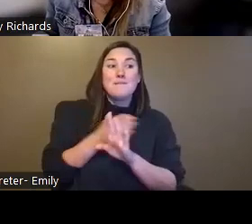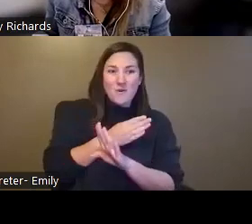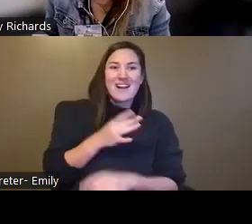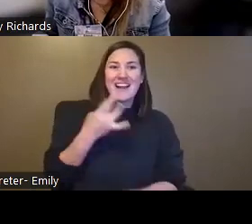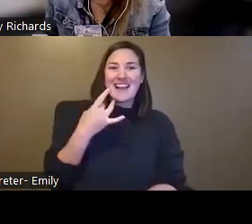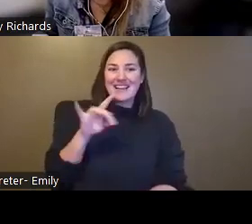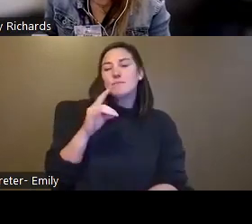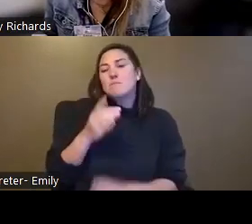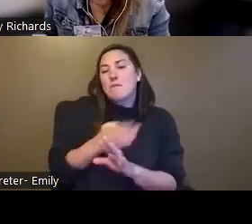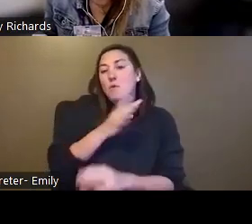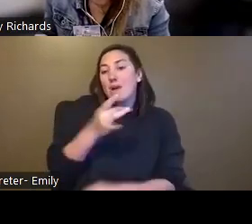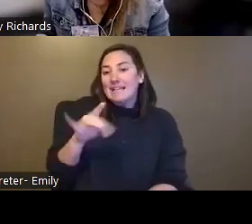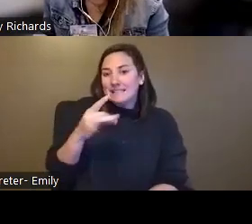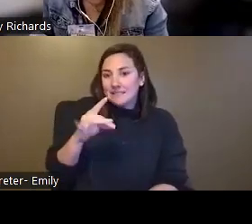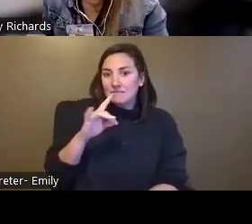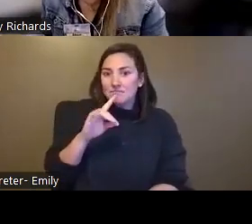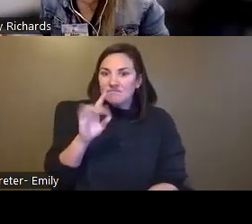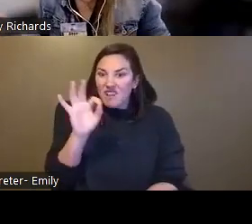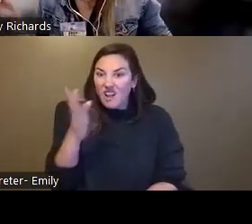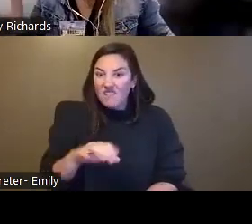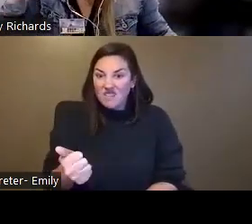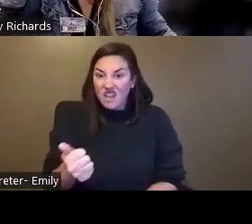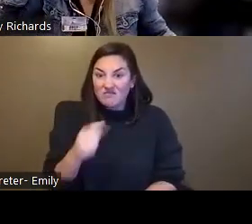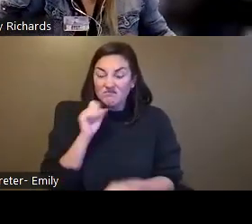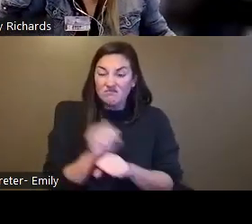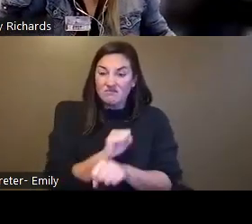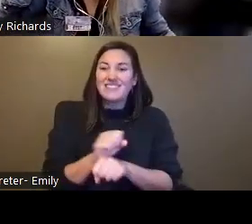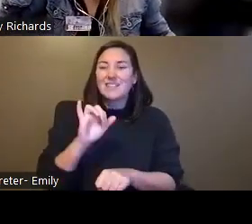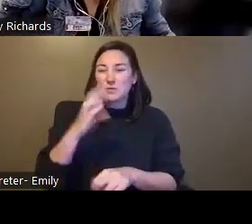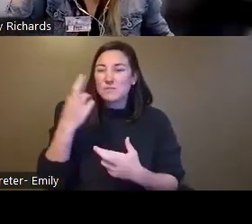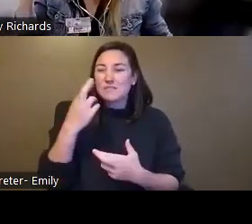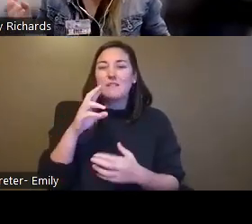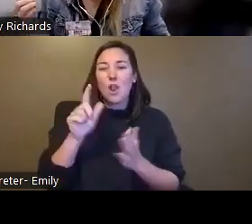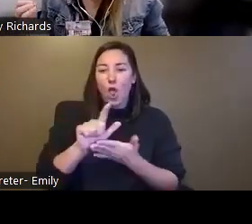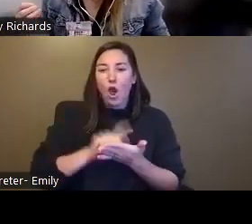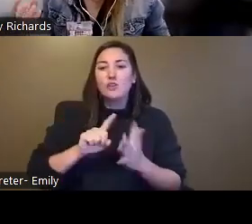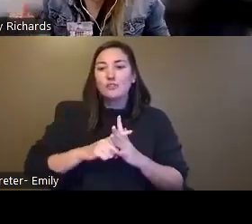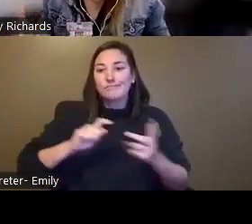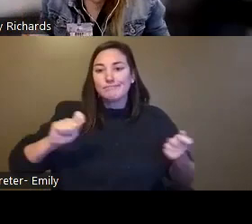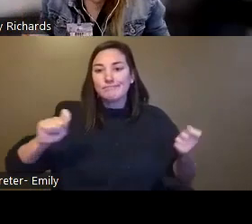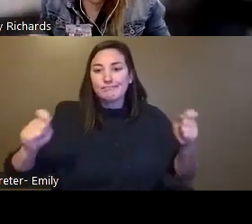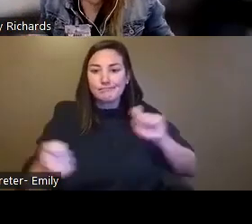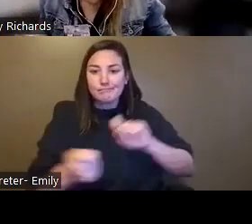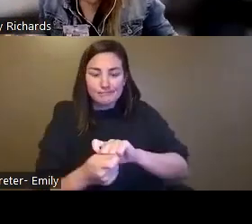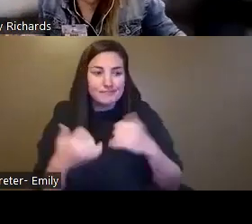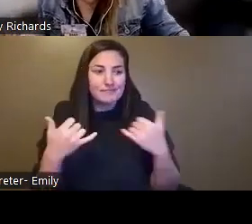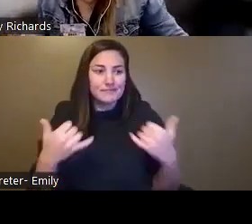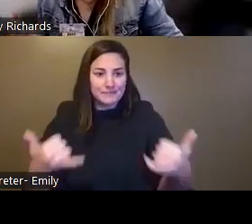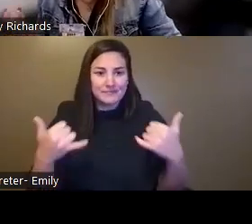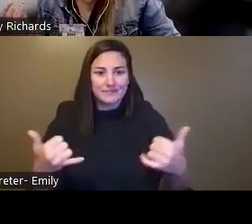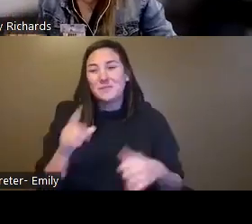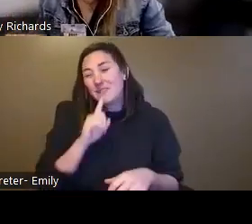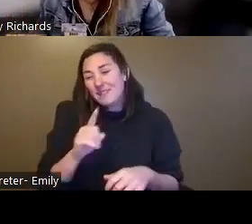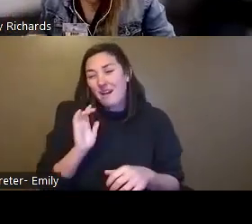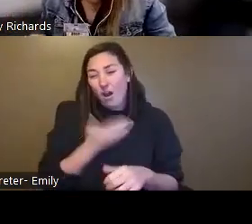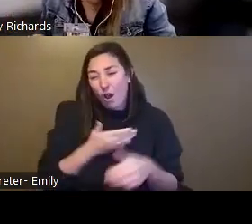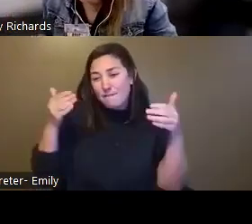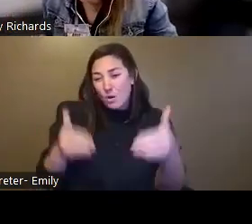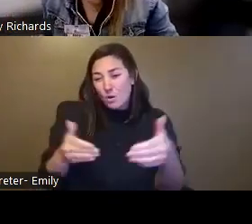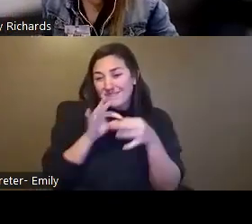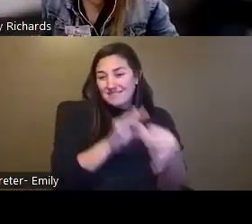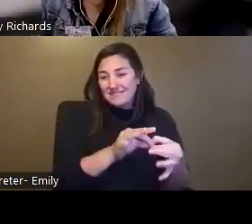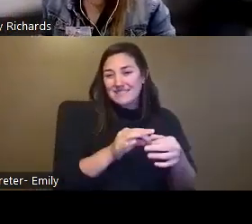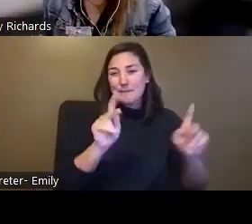and vaping laws have been changed recently. Like I said, our focus a lot is with these